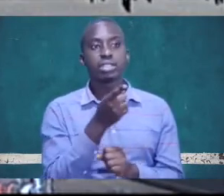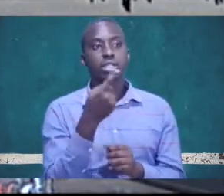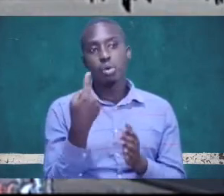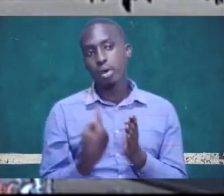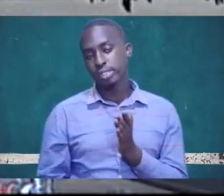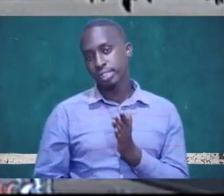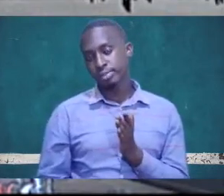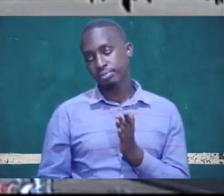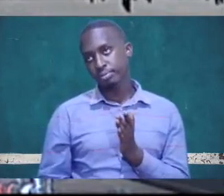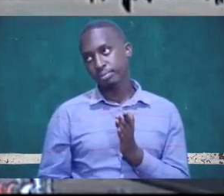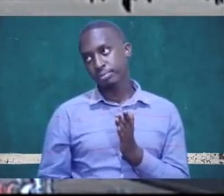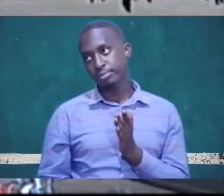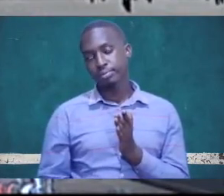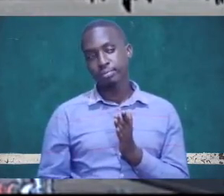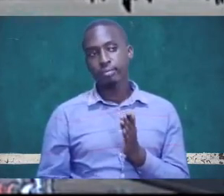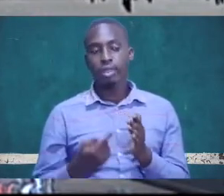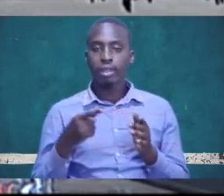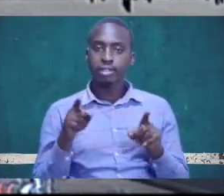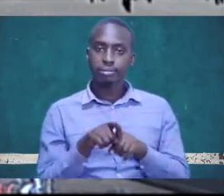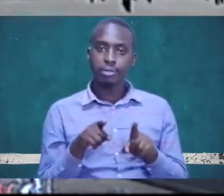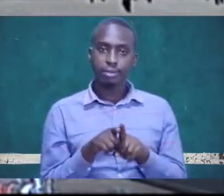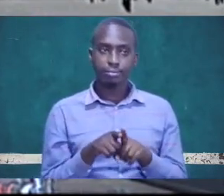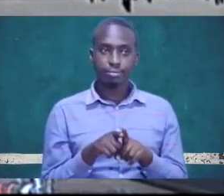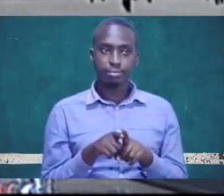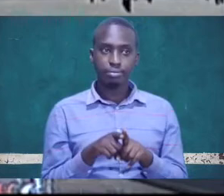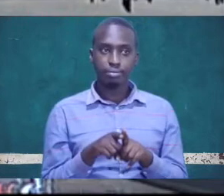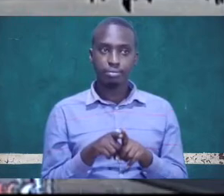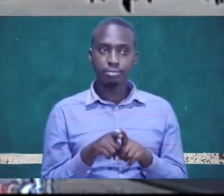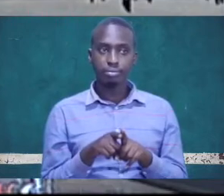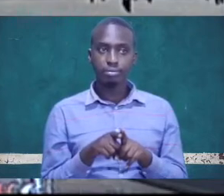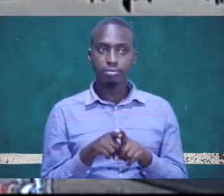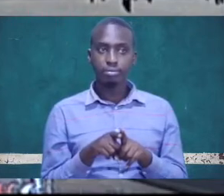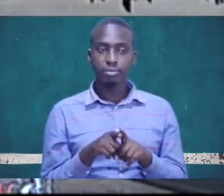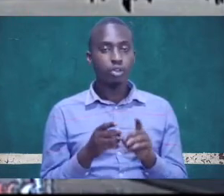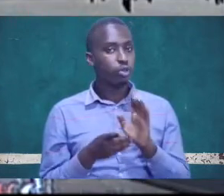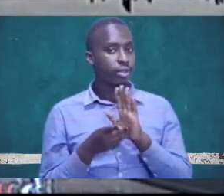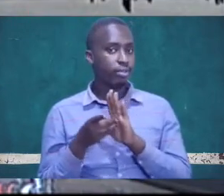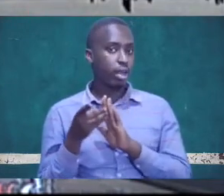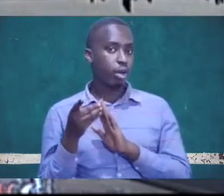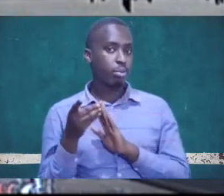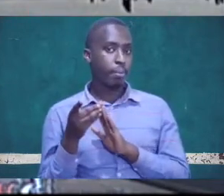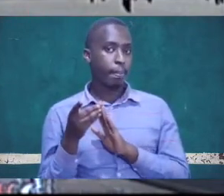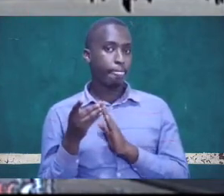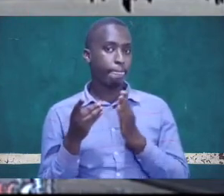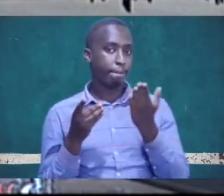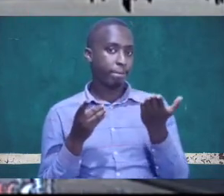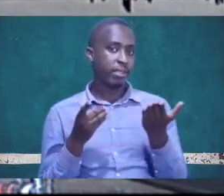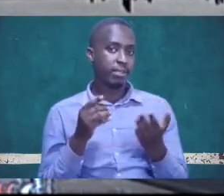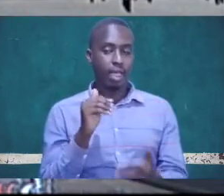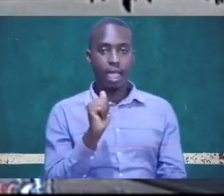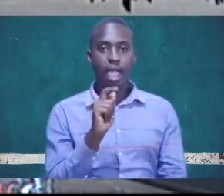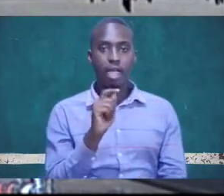is enabling the scientists to develop these